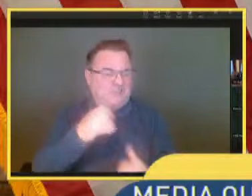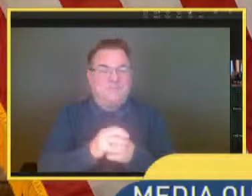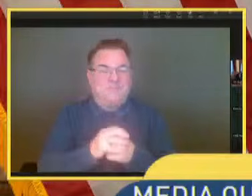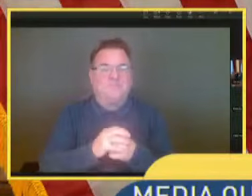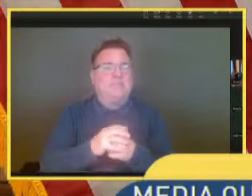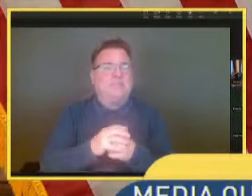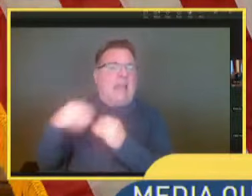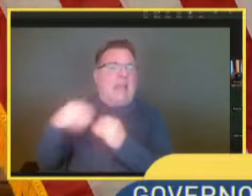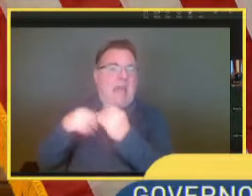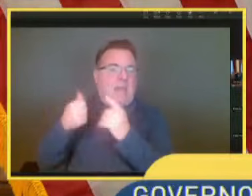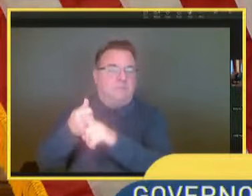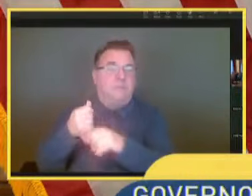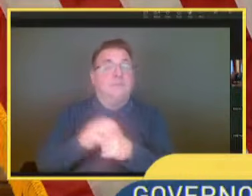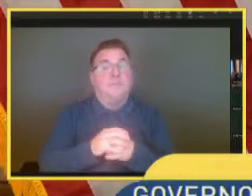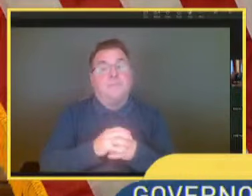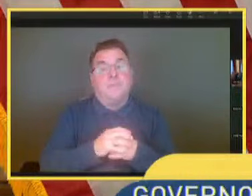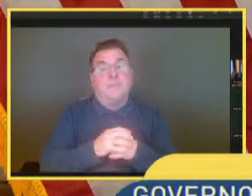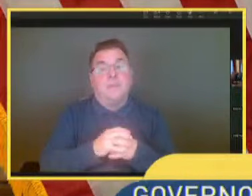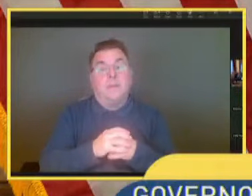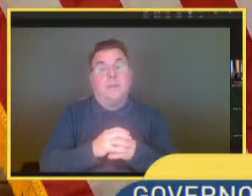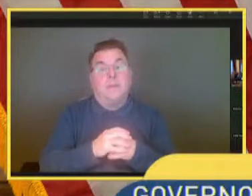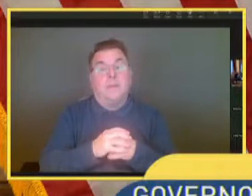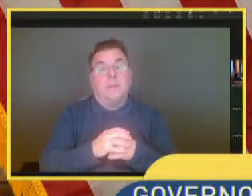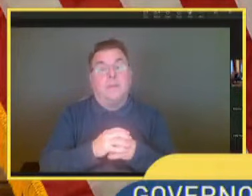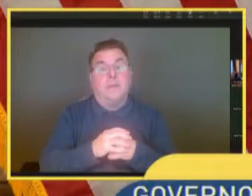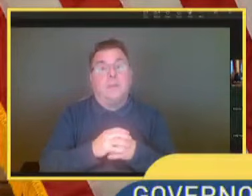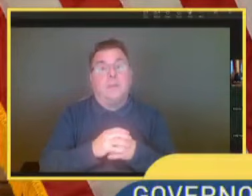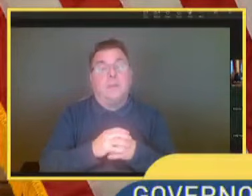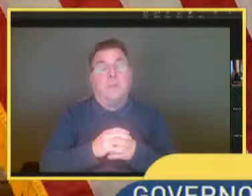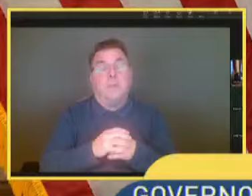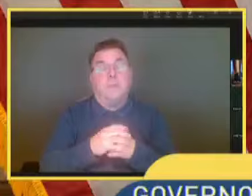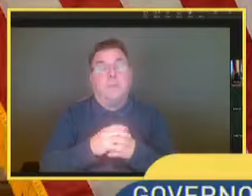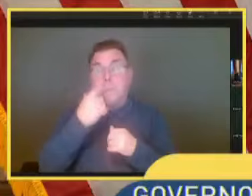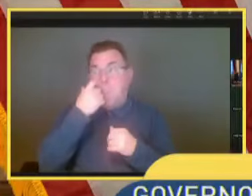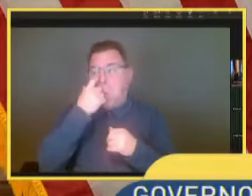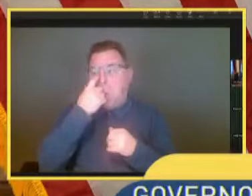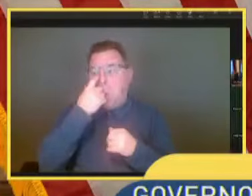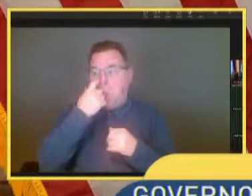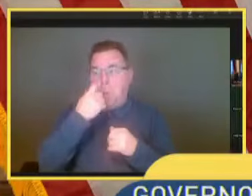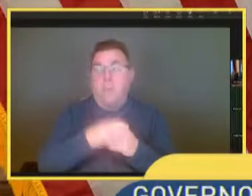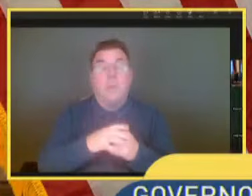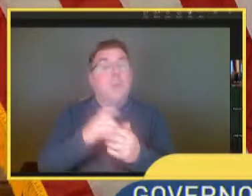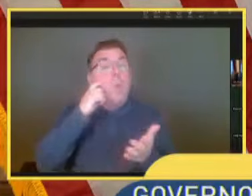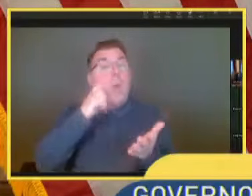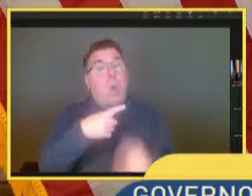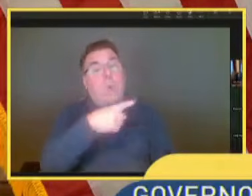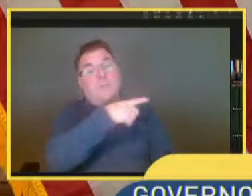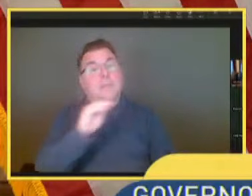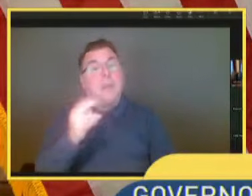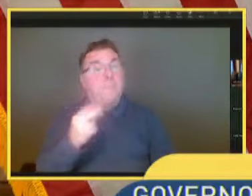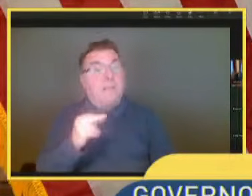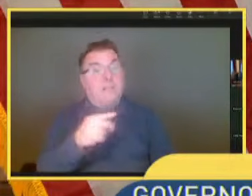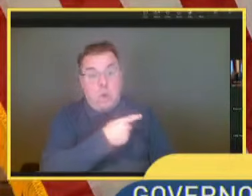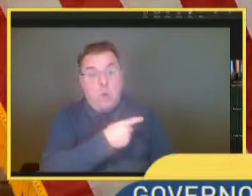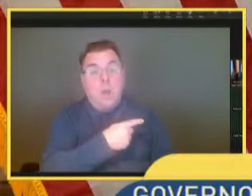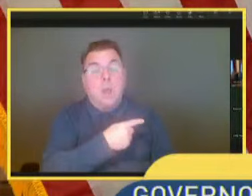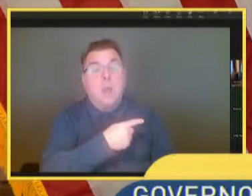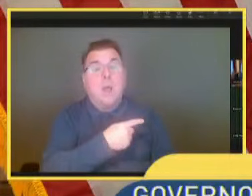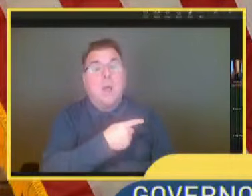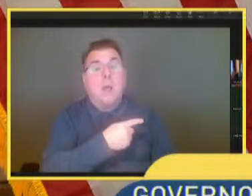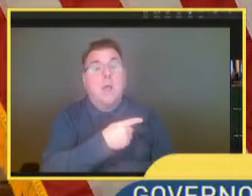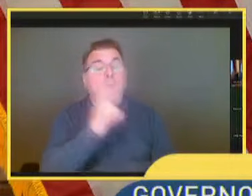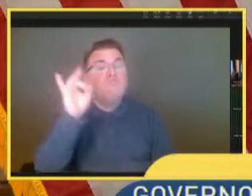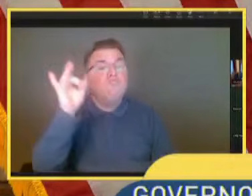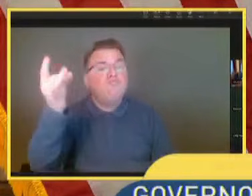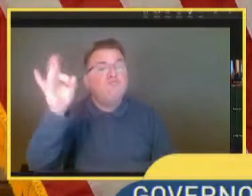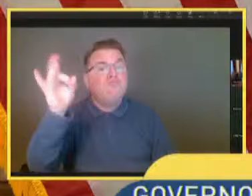as well. So first, I would say what I see in Minnesota, for example, under very extreme circumstances,